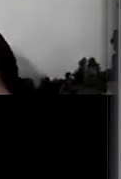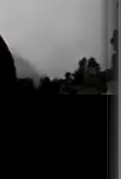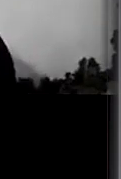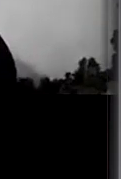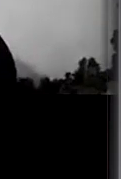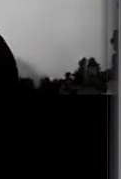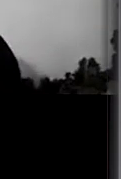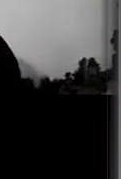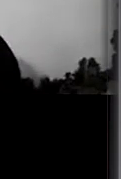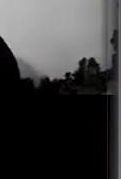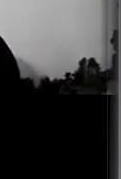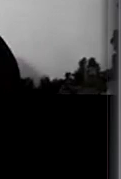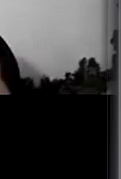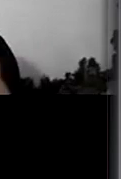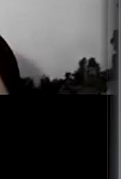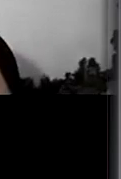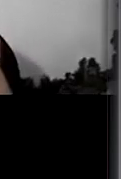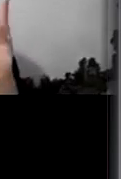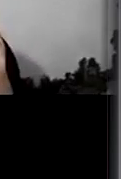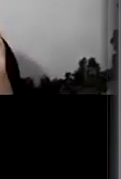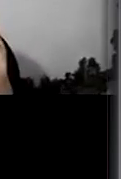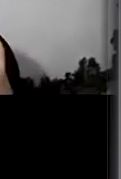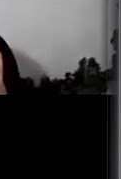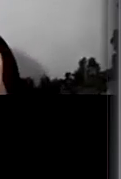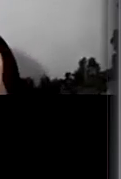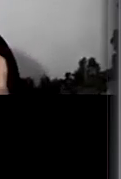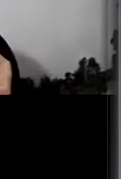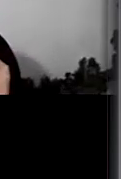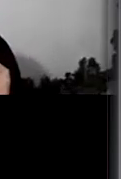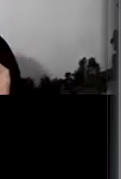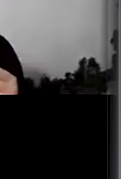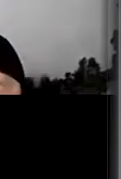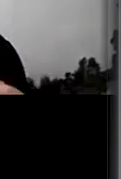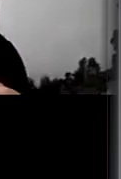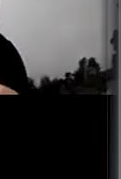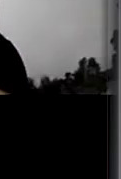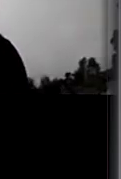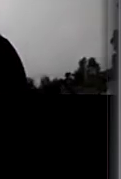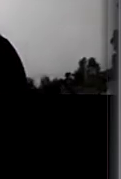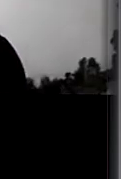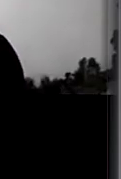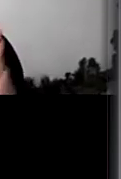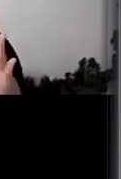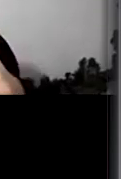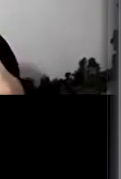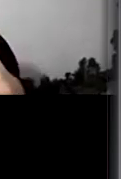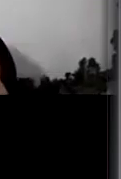even by the administrator? How is it possible?